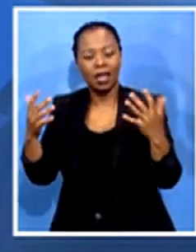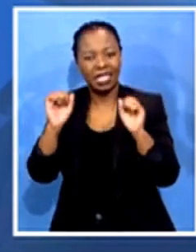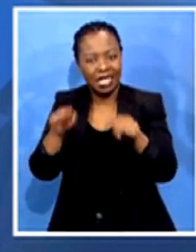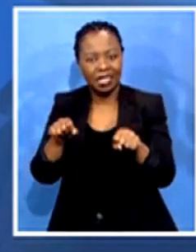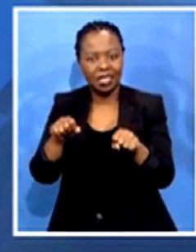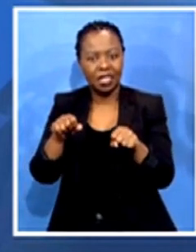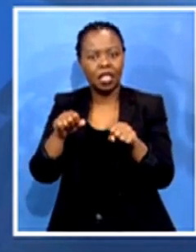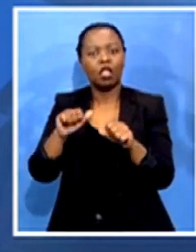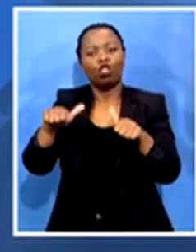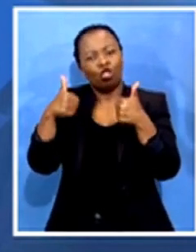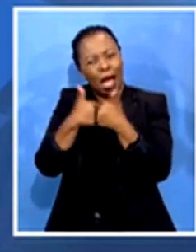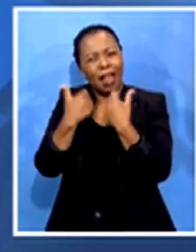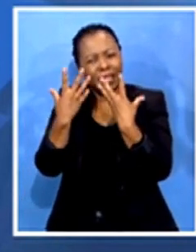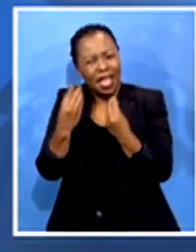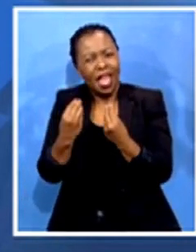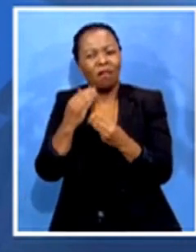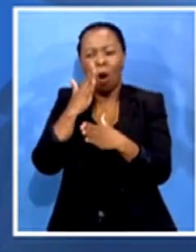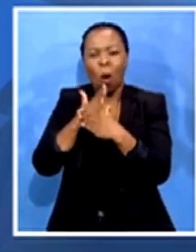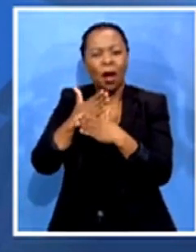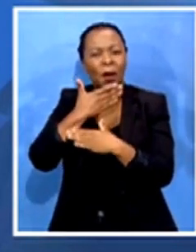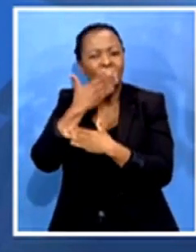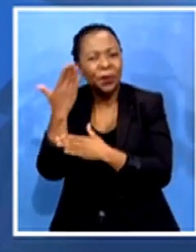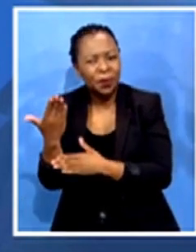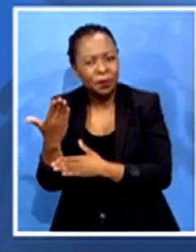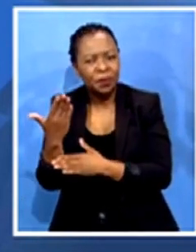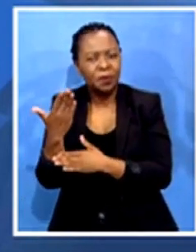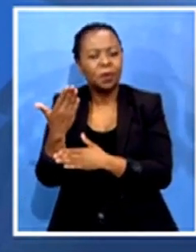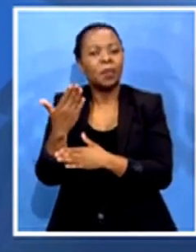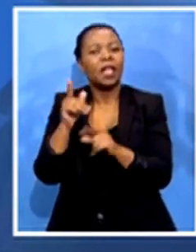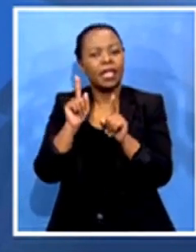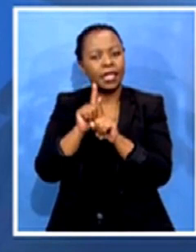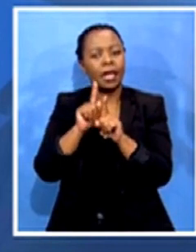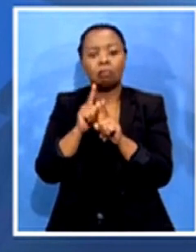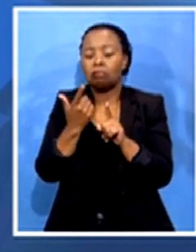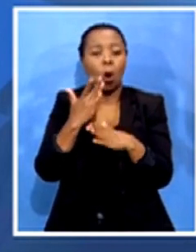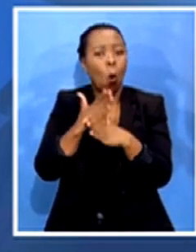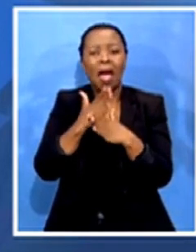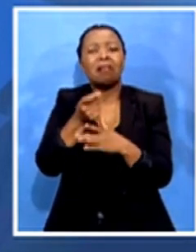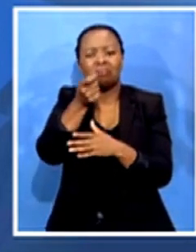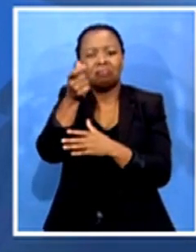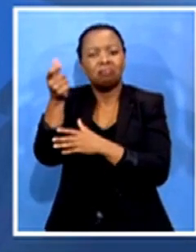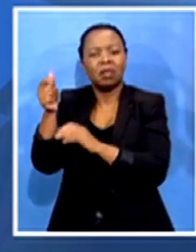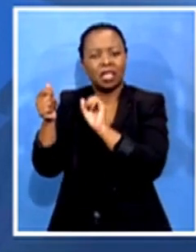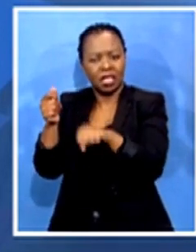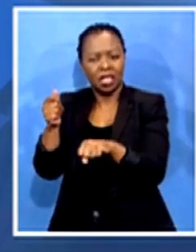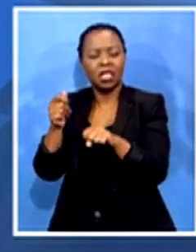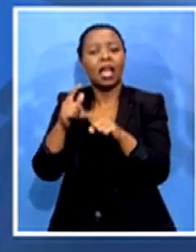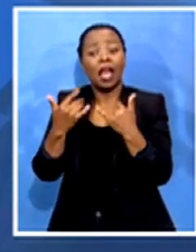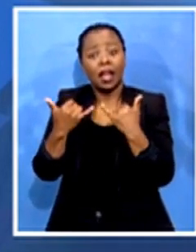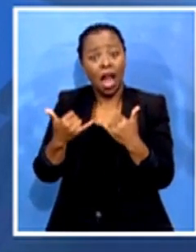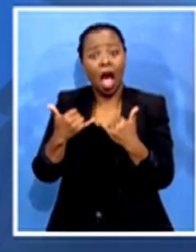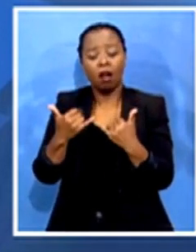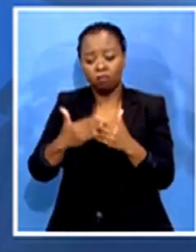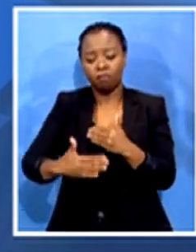unemployment and the fact that jobs are scarce. There is debates that are currently taking place in the country